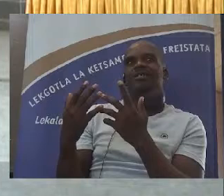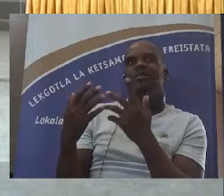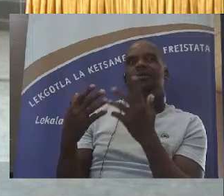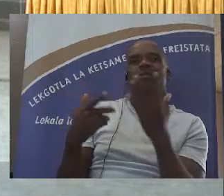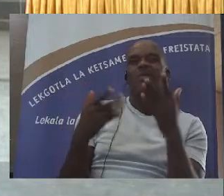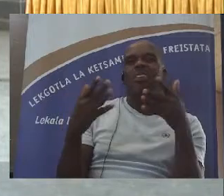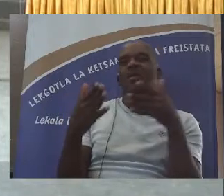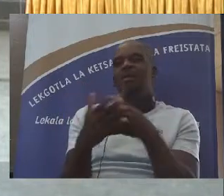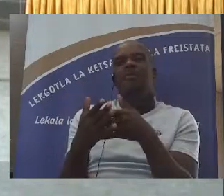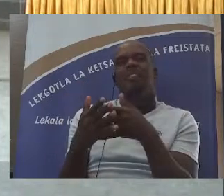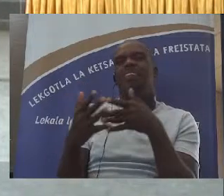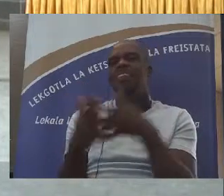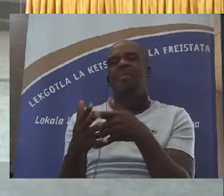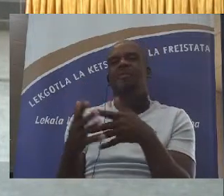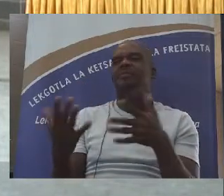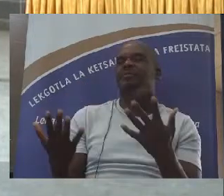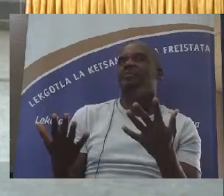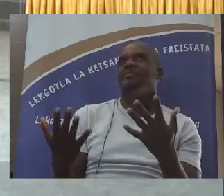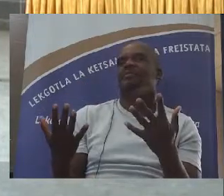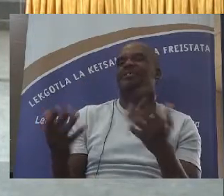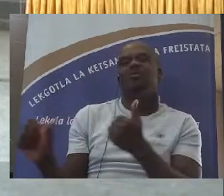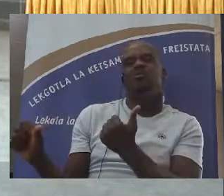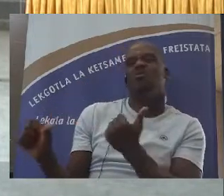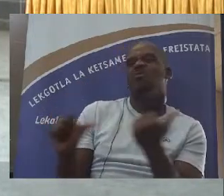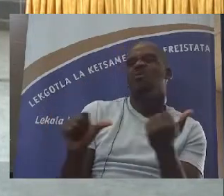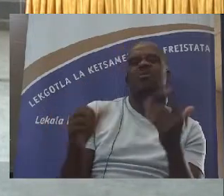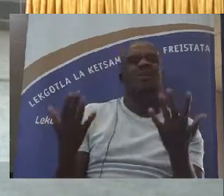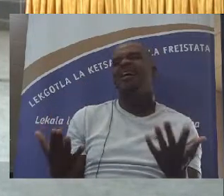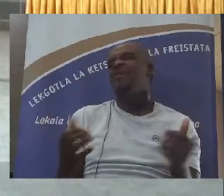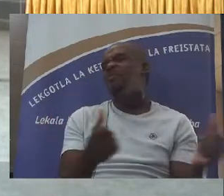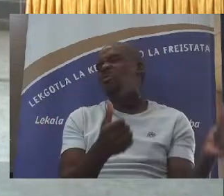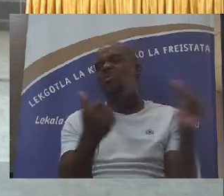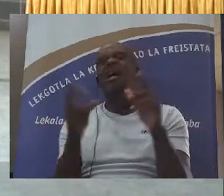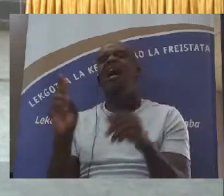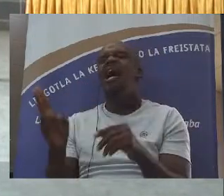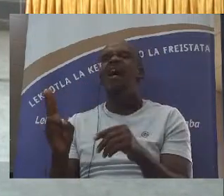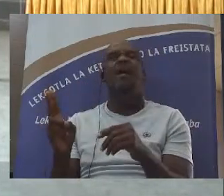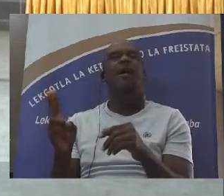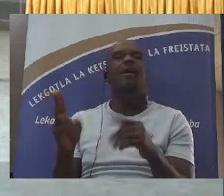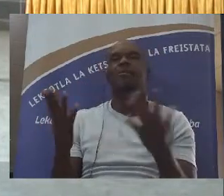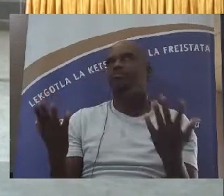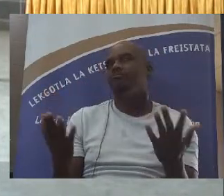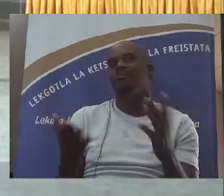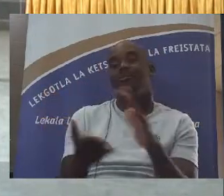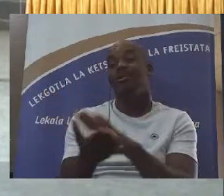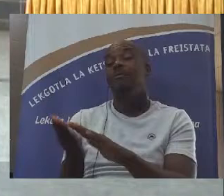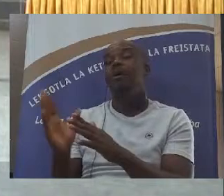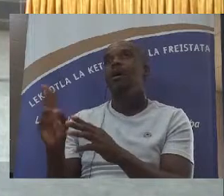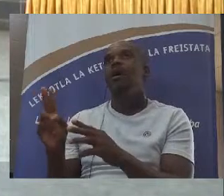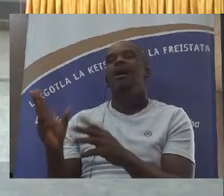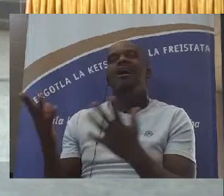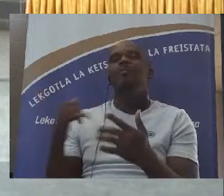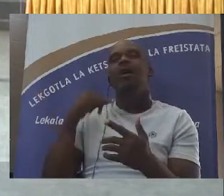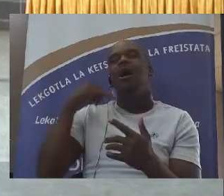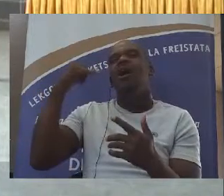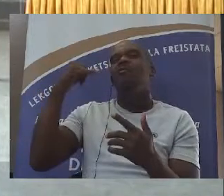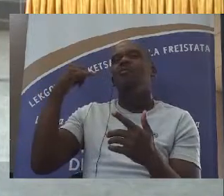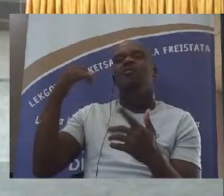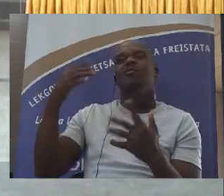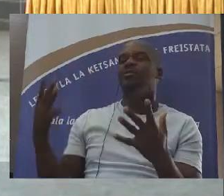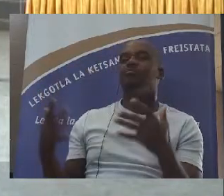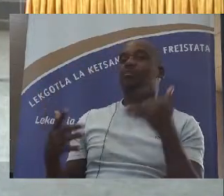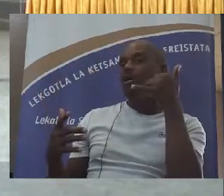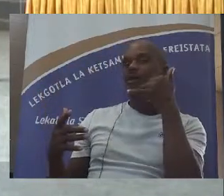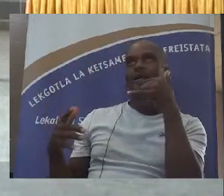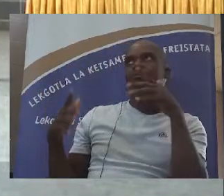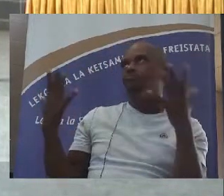re boele morago fela ni. Gape re ye ka tsatsi le lengwe ni. Ha re phone nako tse dingwe le phone ga e tsholetse gore dilo di siame